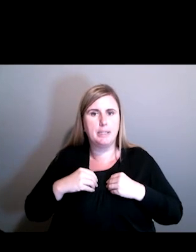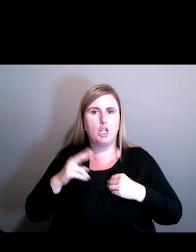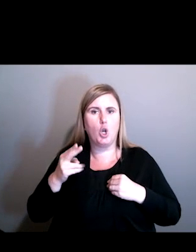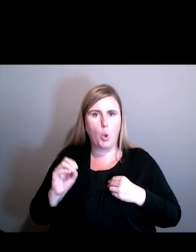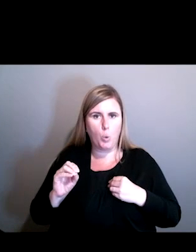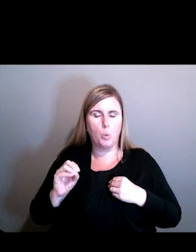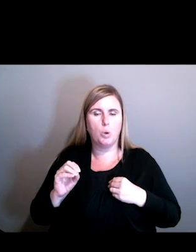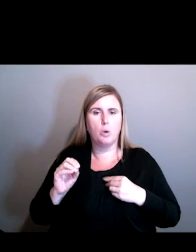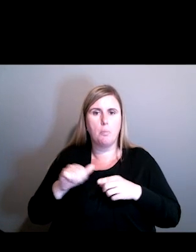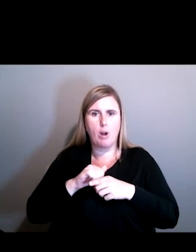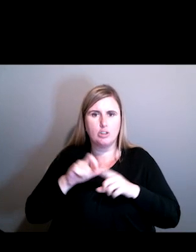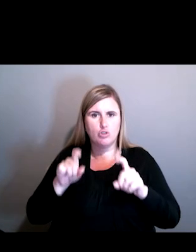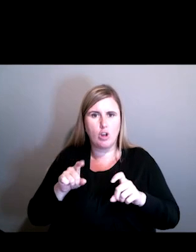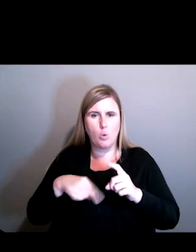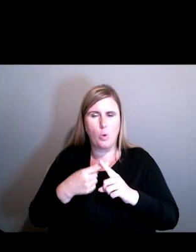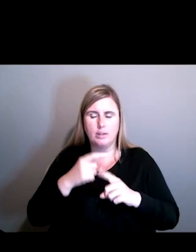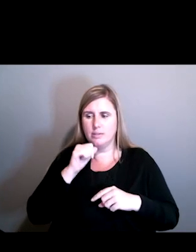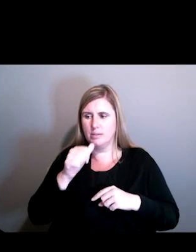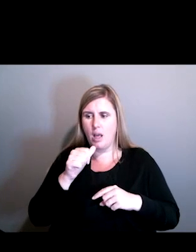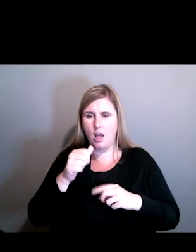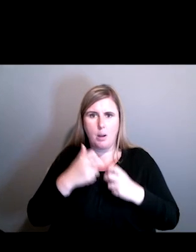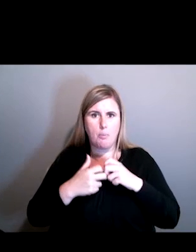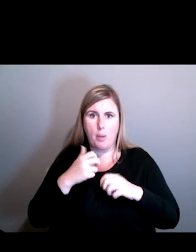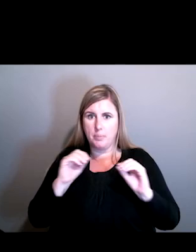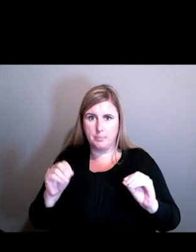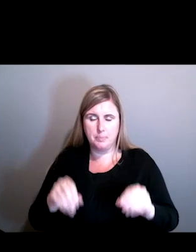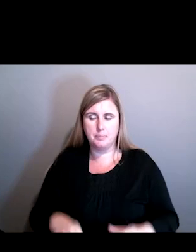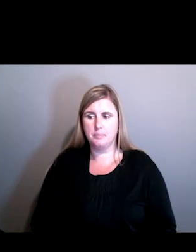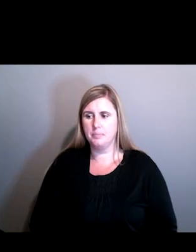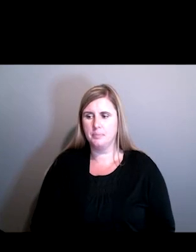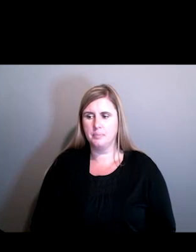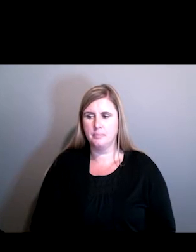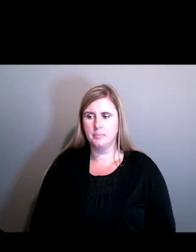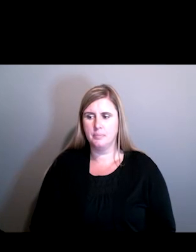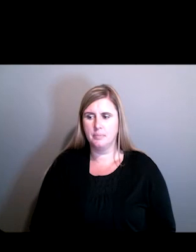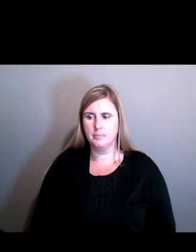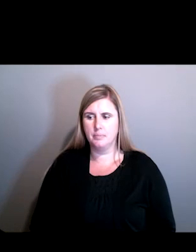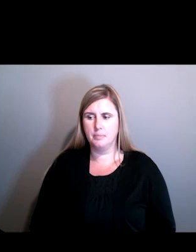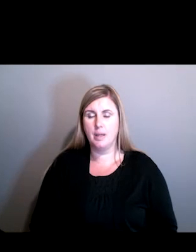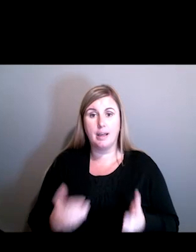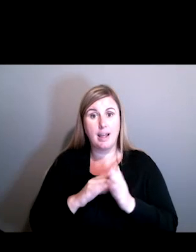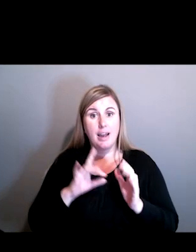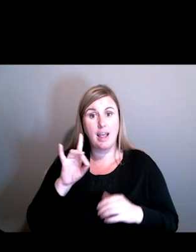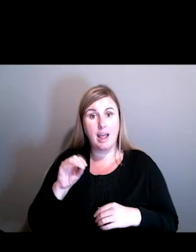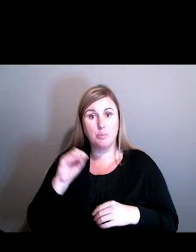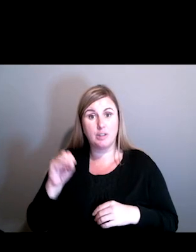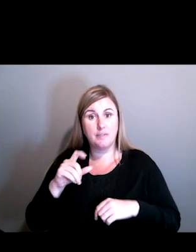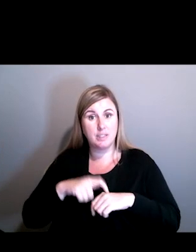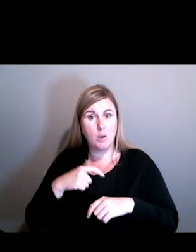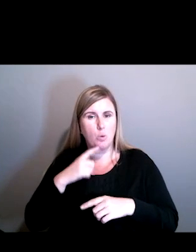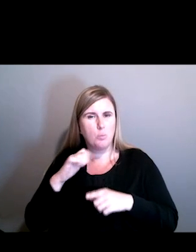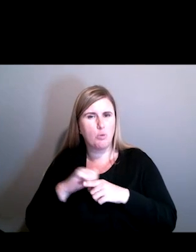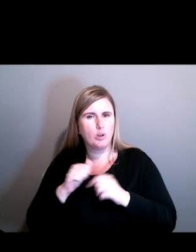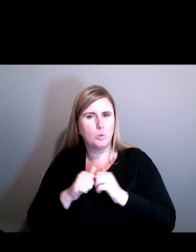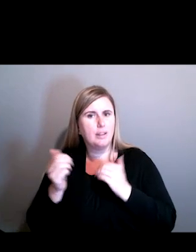practice trials when it's not a problem. And again, 80% of the time we're going to practice this with